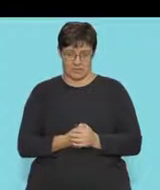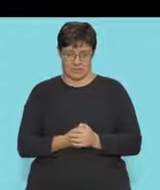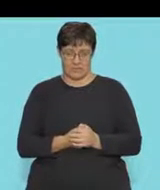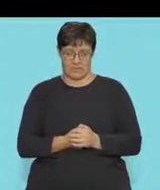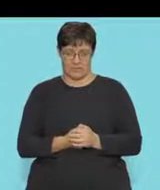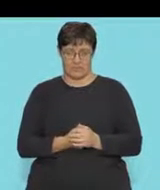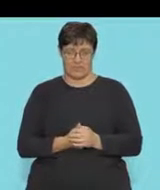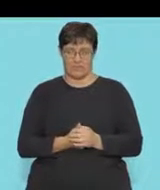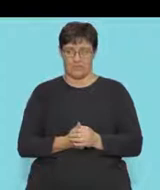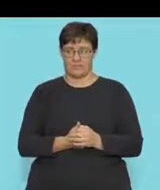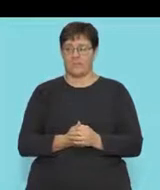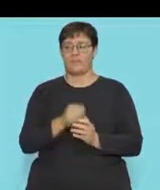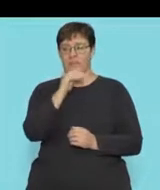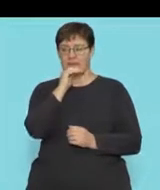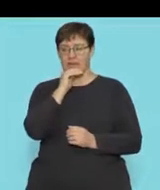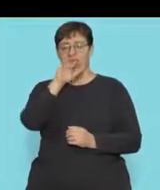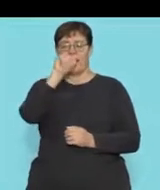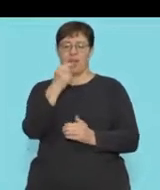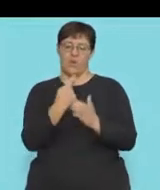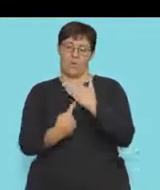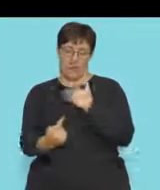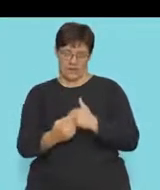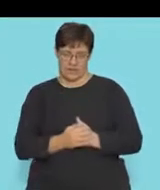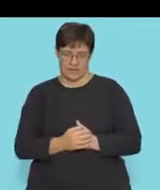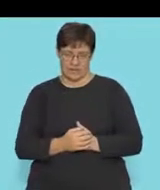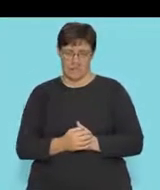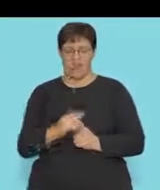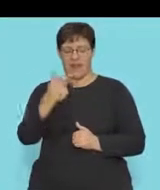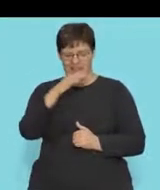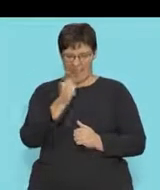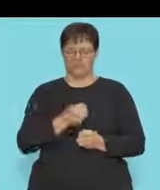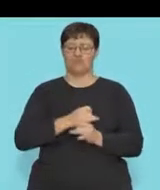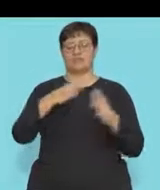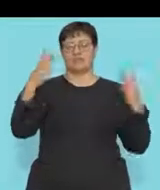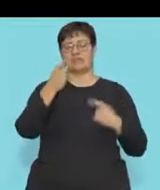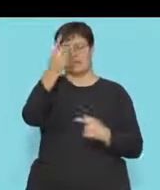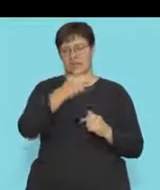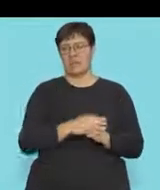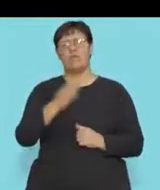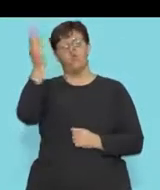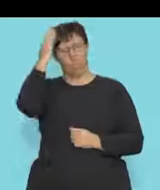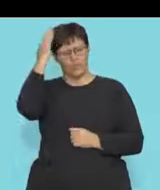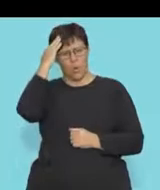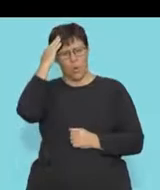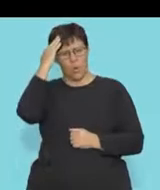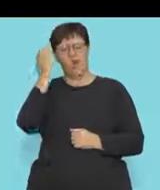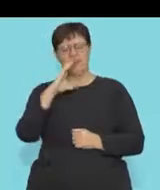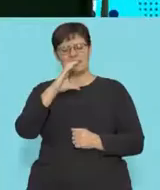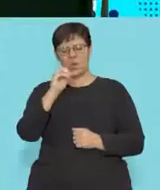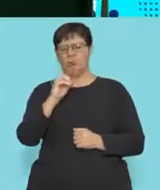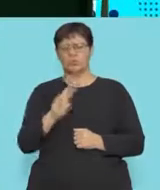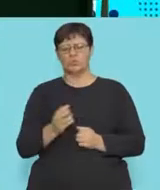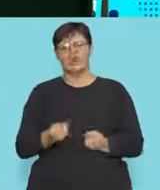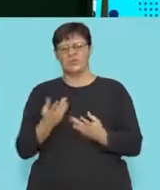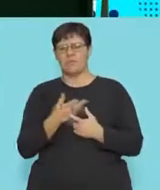of photosynthesis, and that is predominantly the gas that is released. We do know that plants give off carbon dioxide,